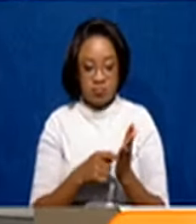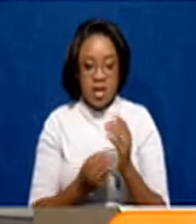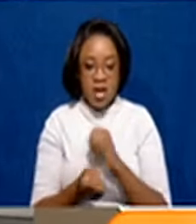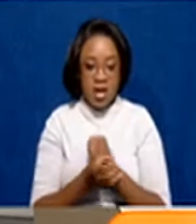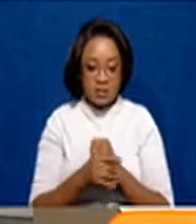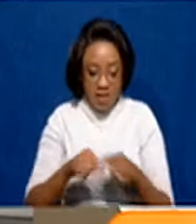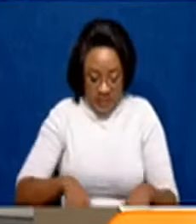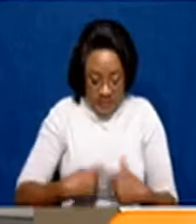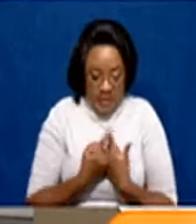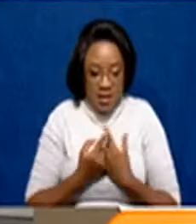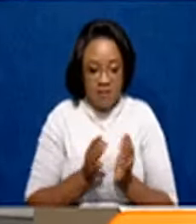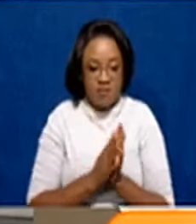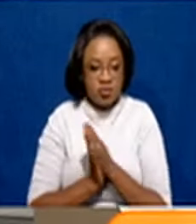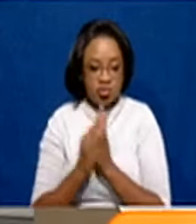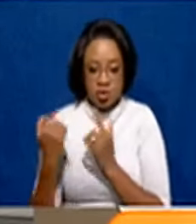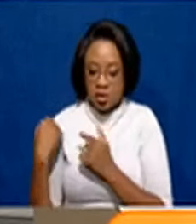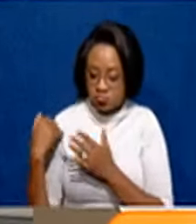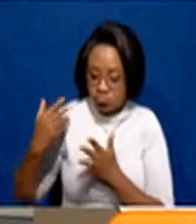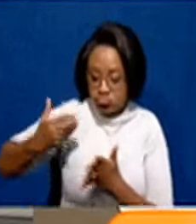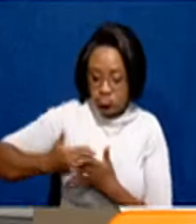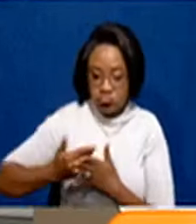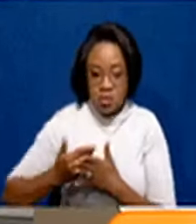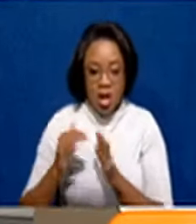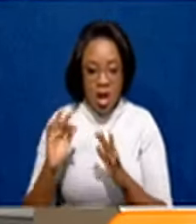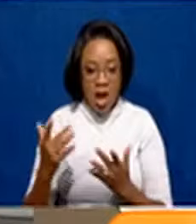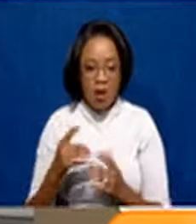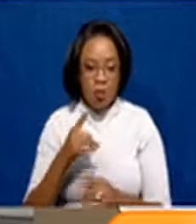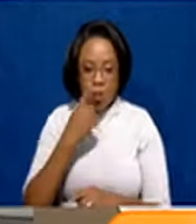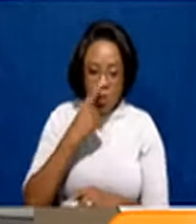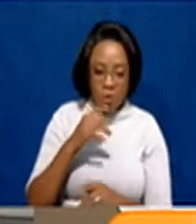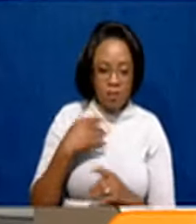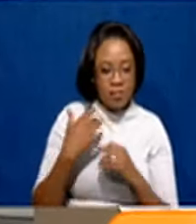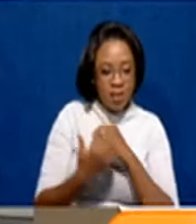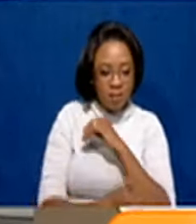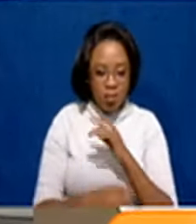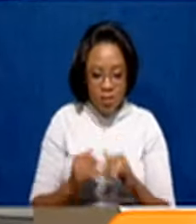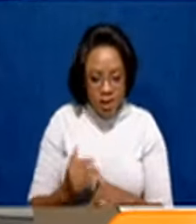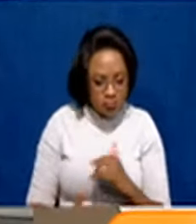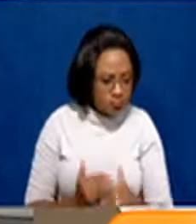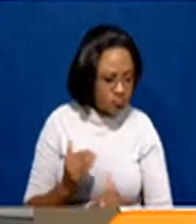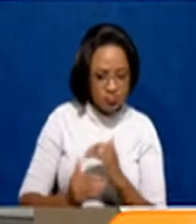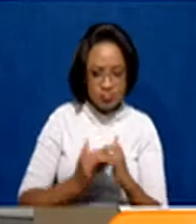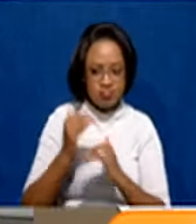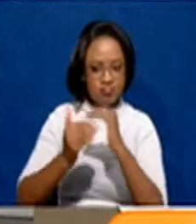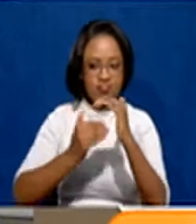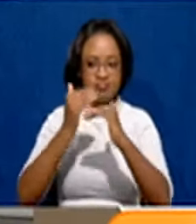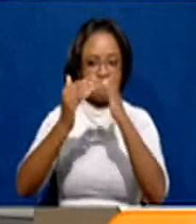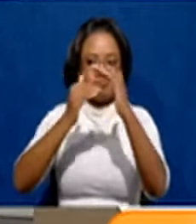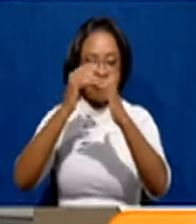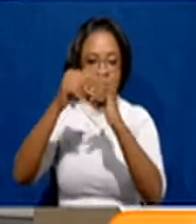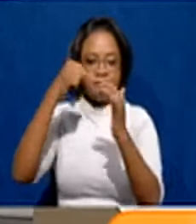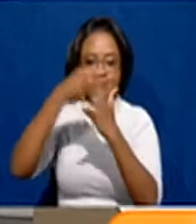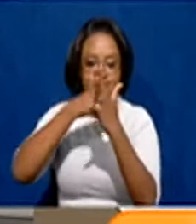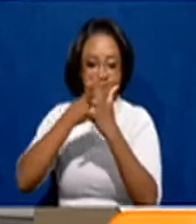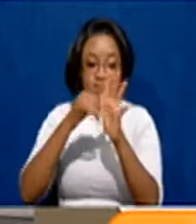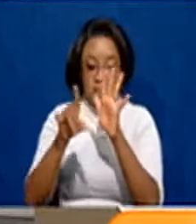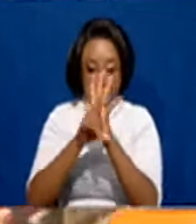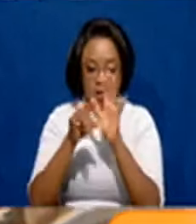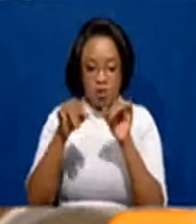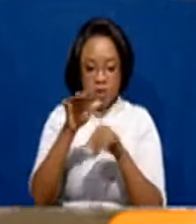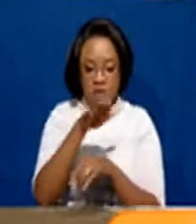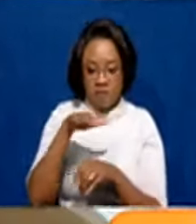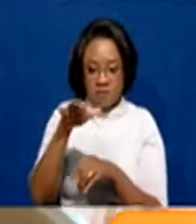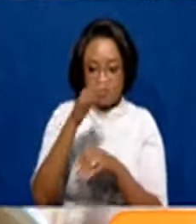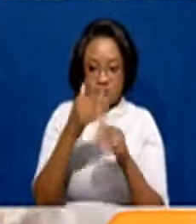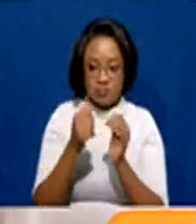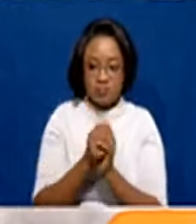that narrates her story of coming from humble beginnings to rising through the ranks of the legal profession in Kenya. Now,